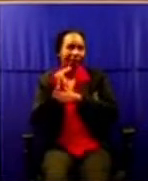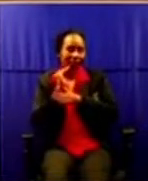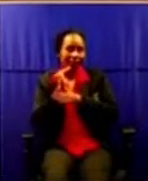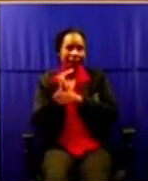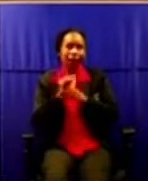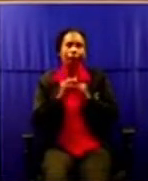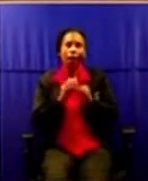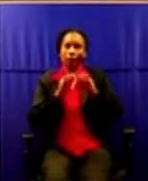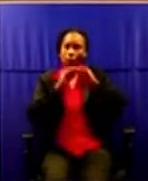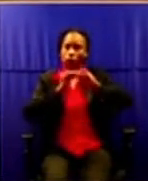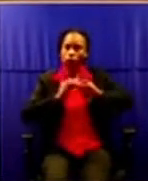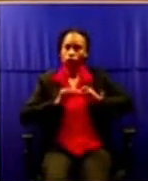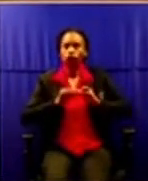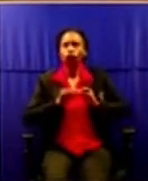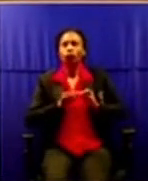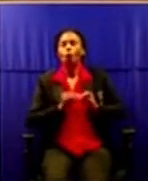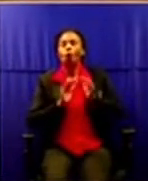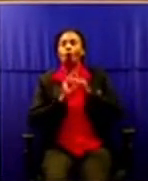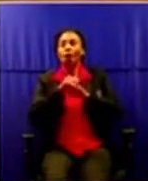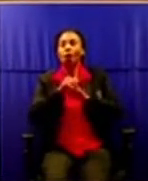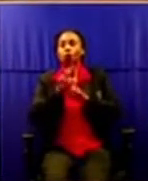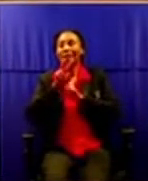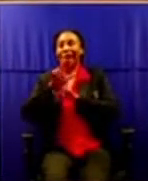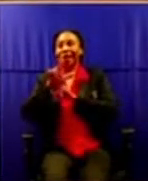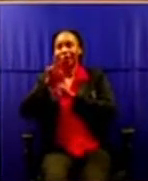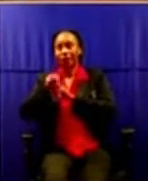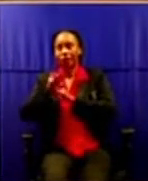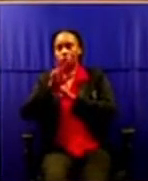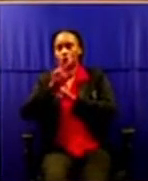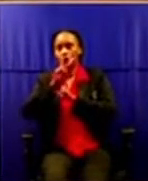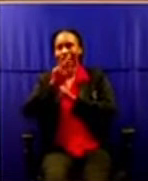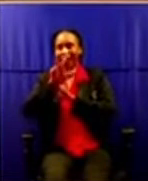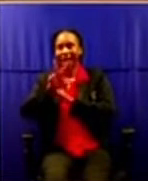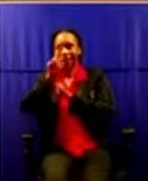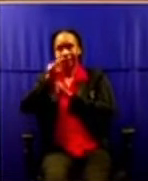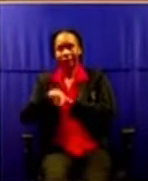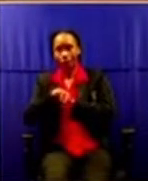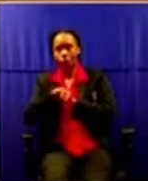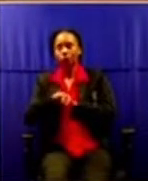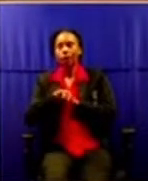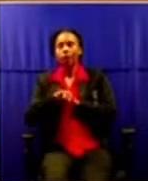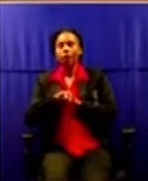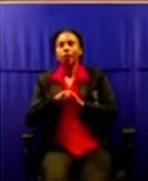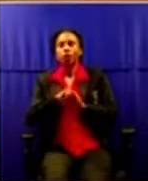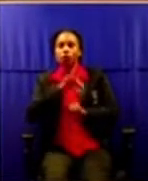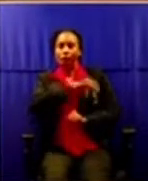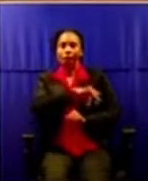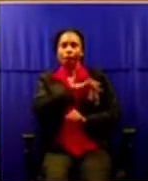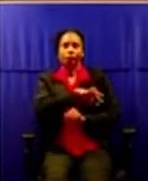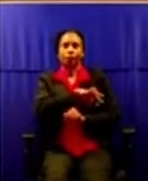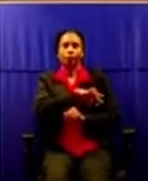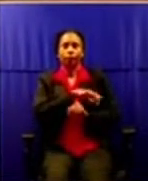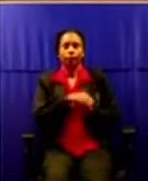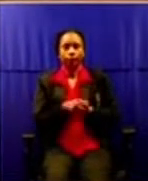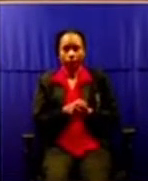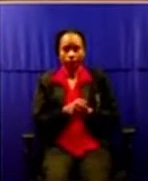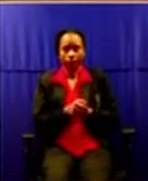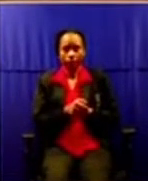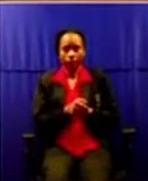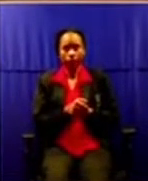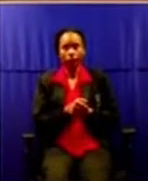in new salaries for the young people that have gone through the program. The employment